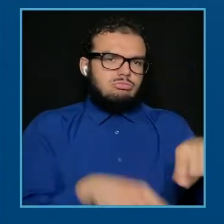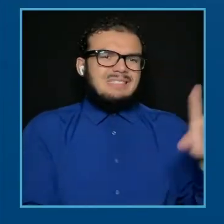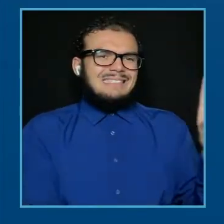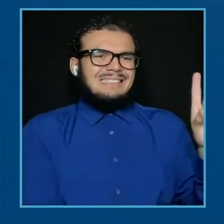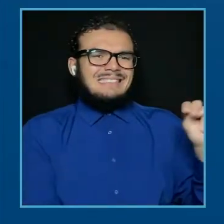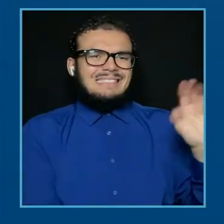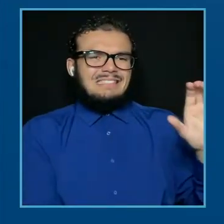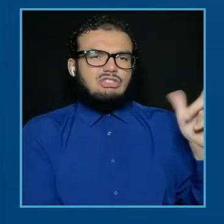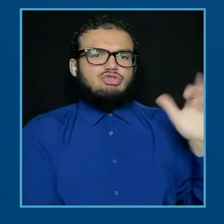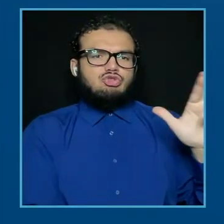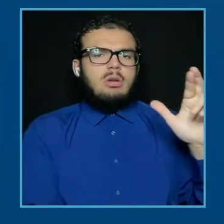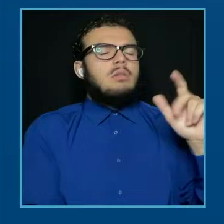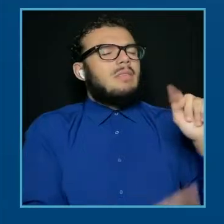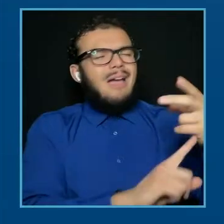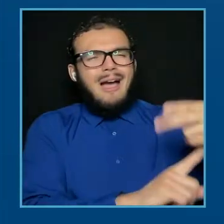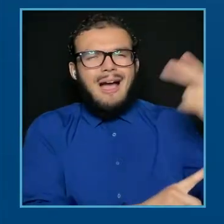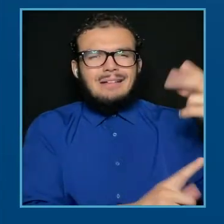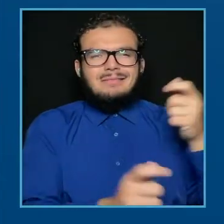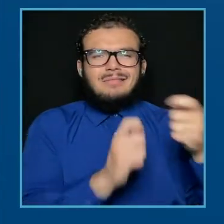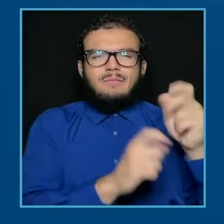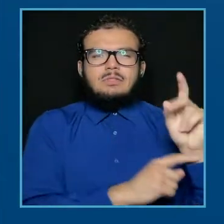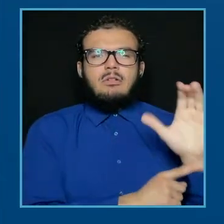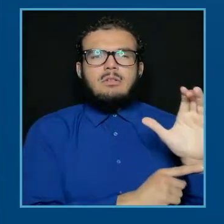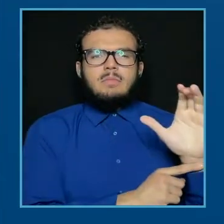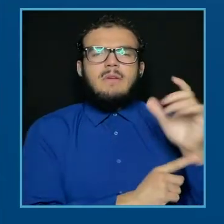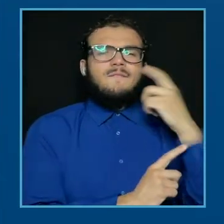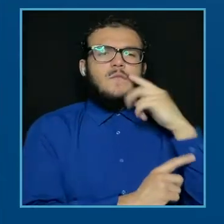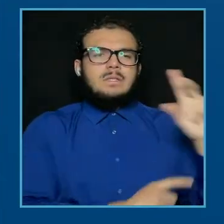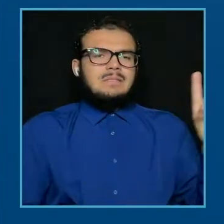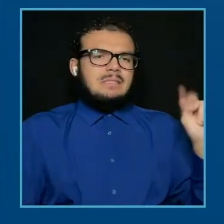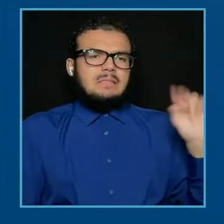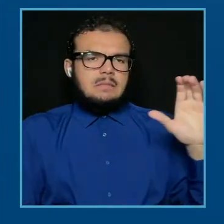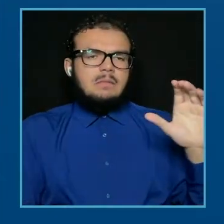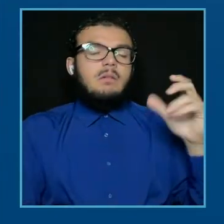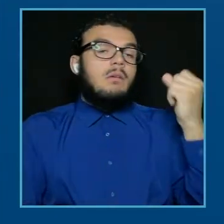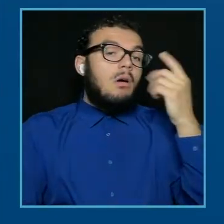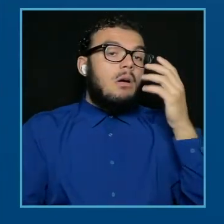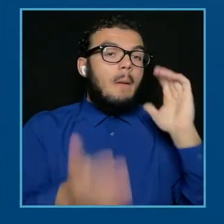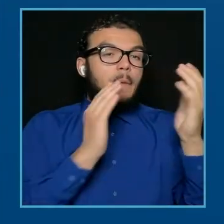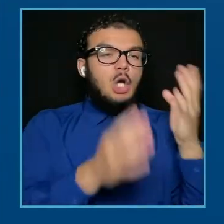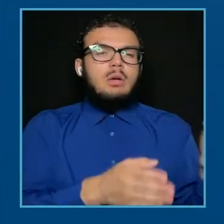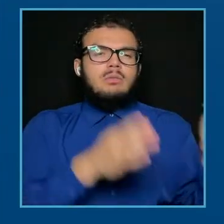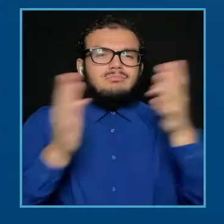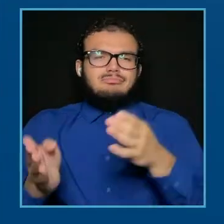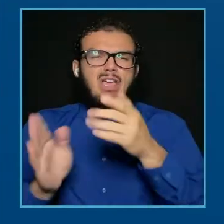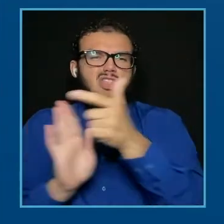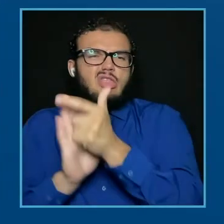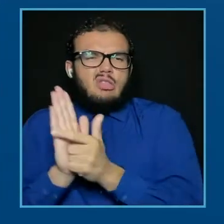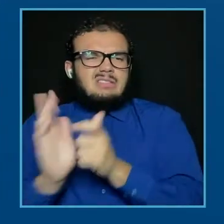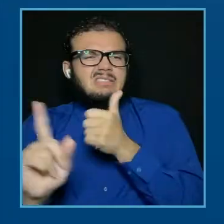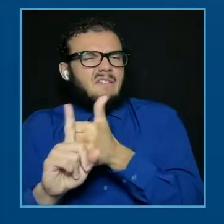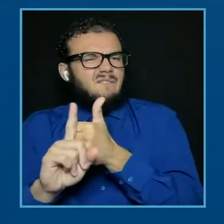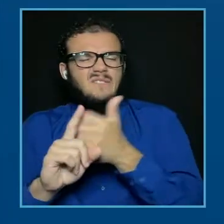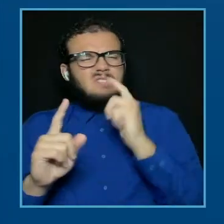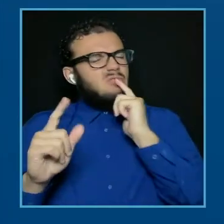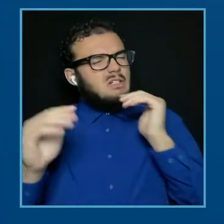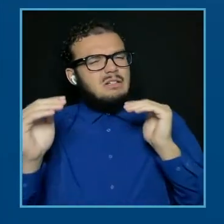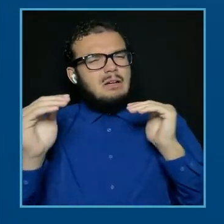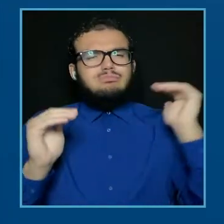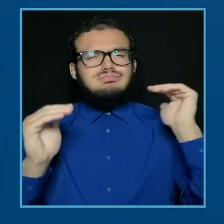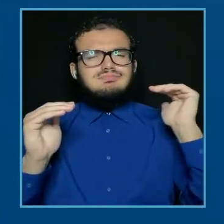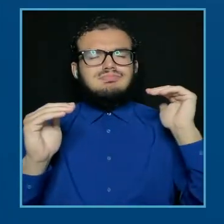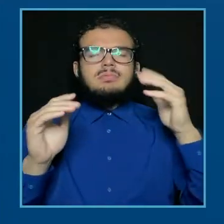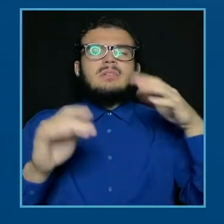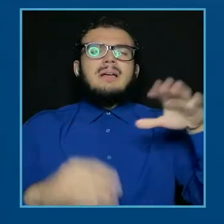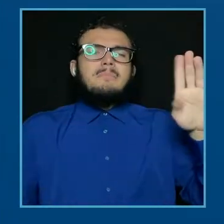the highest governing document of the DNC other than the law itself. And that's followed by the bylaws,